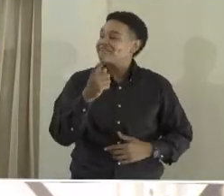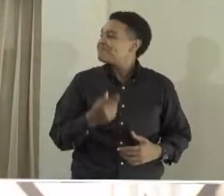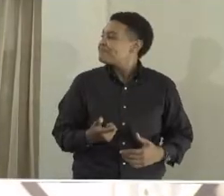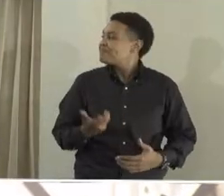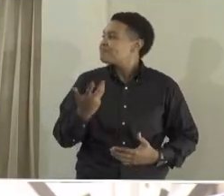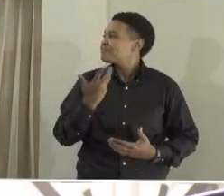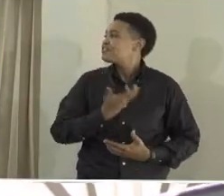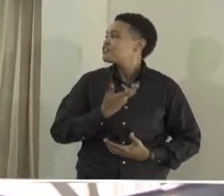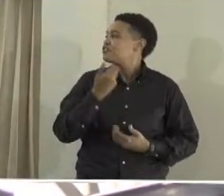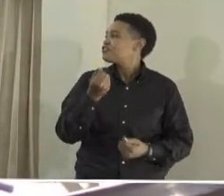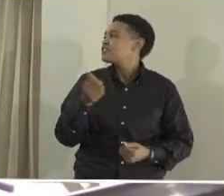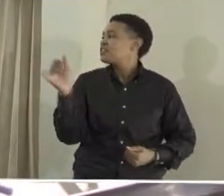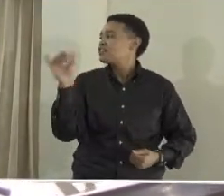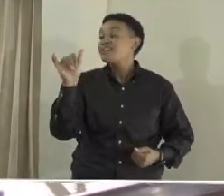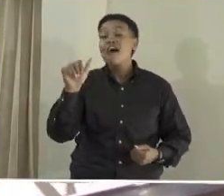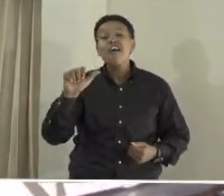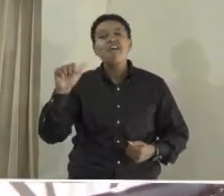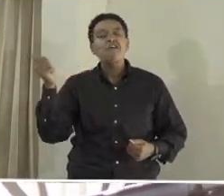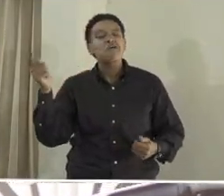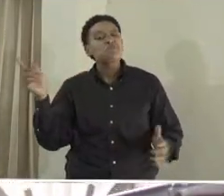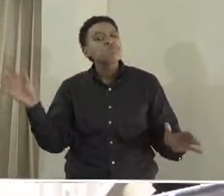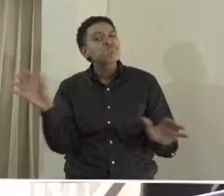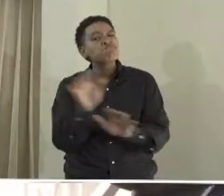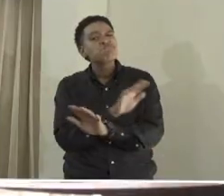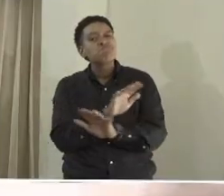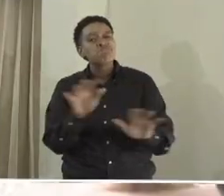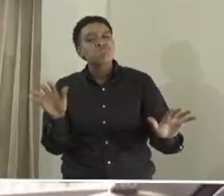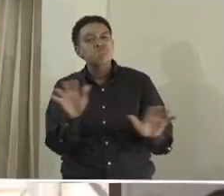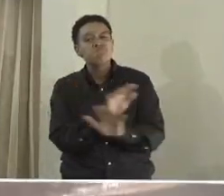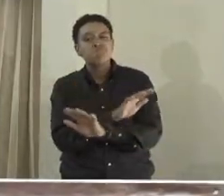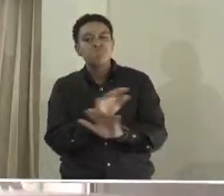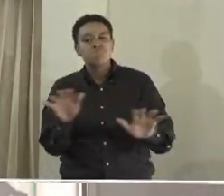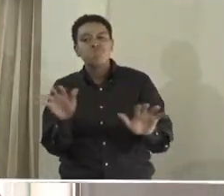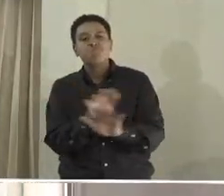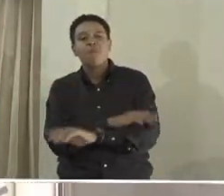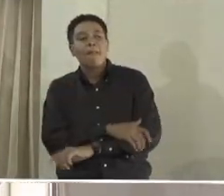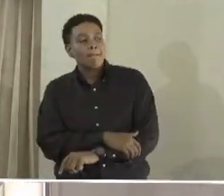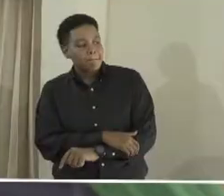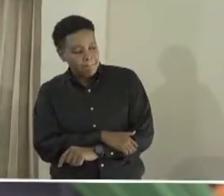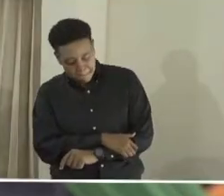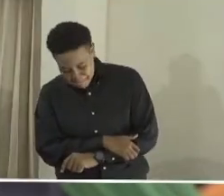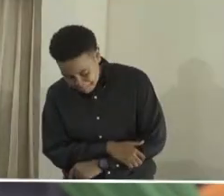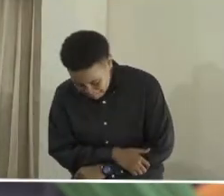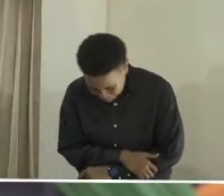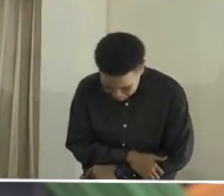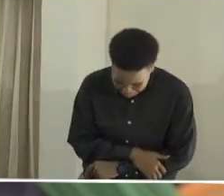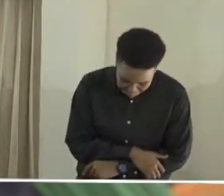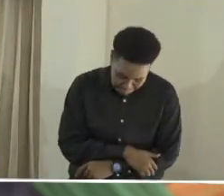Strength like no other.